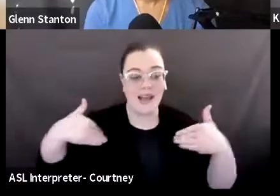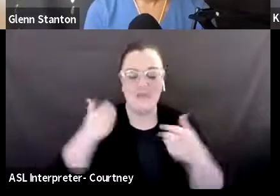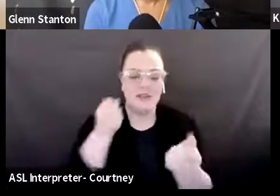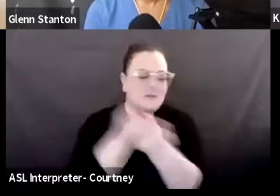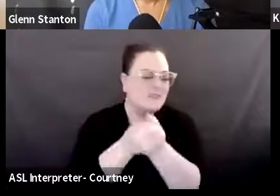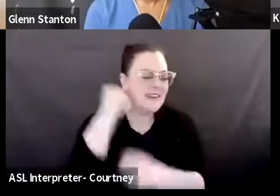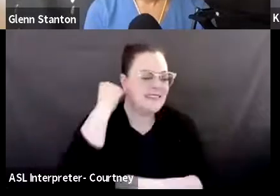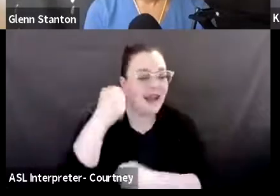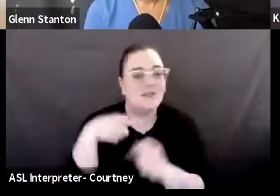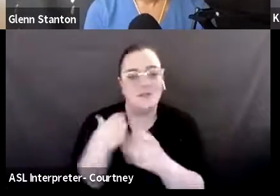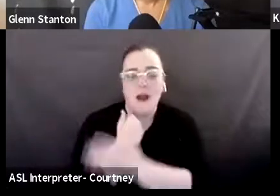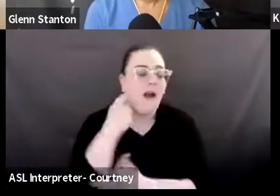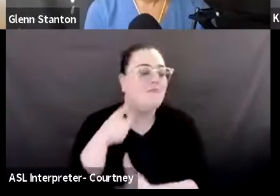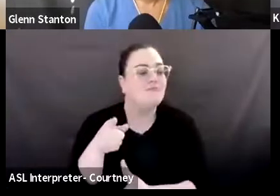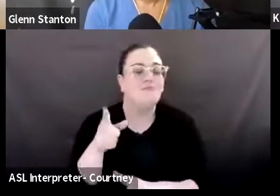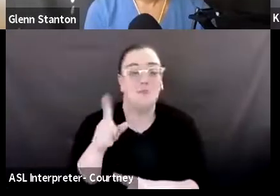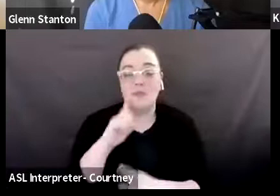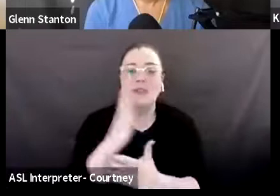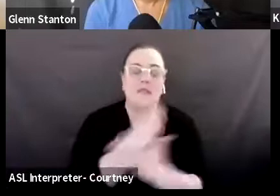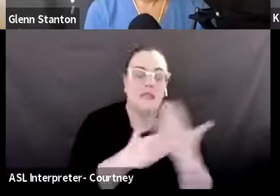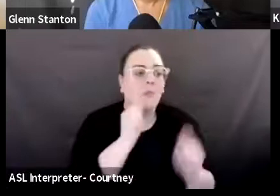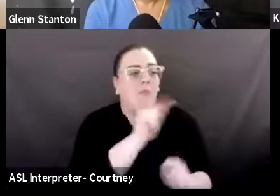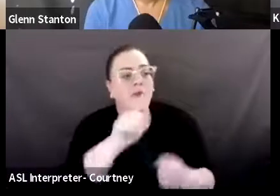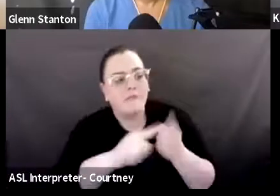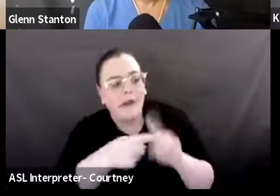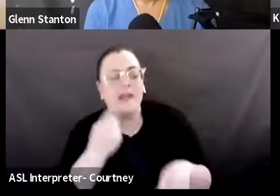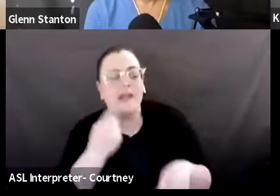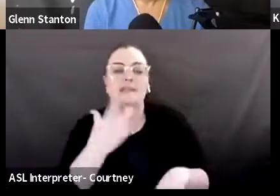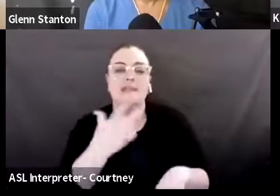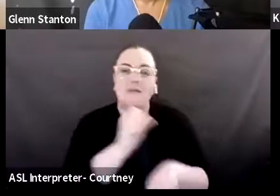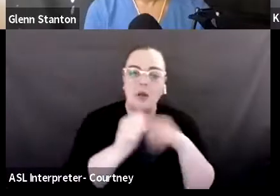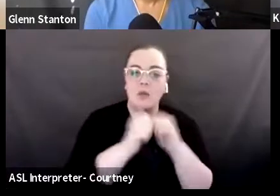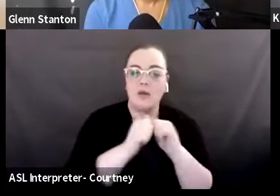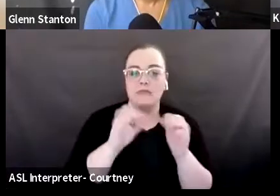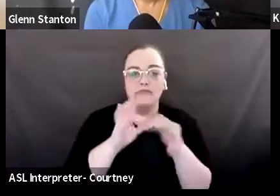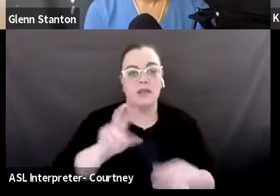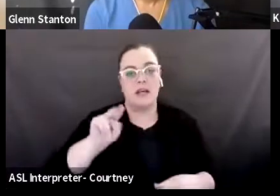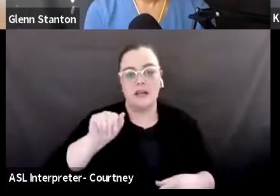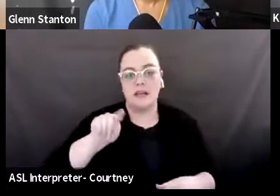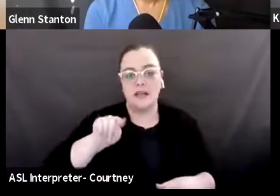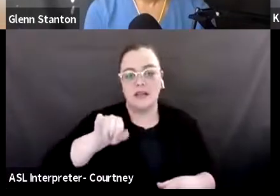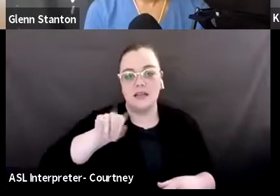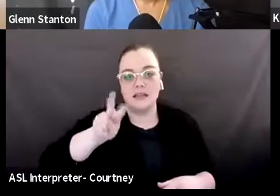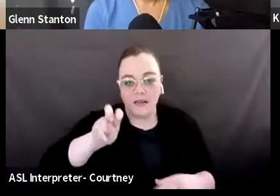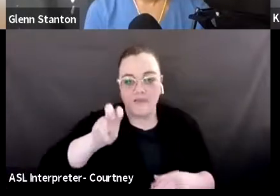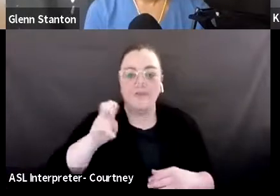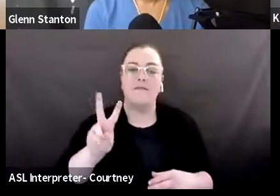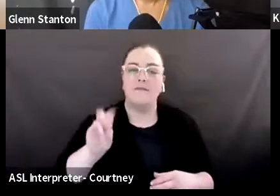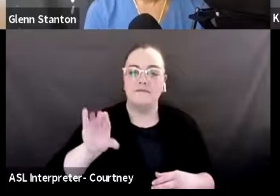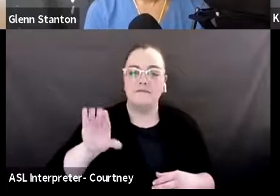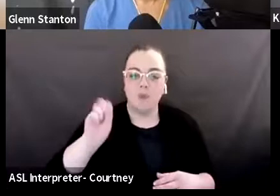yes, go. And some of them I do, we've worked with in Native Voices, DeLanna, we're the artistic director. And